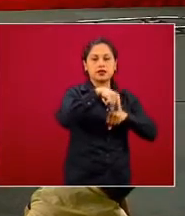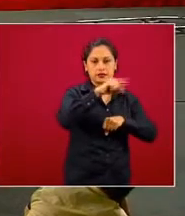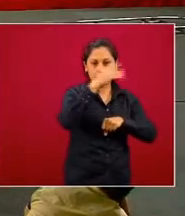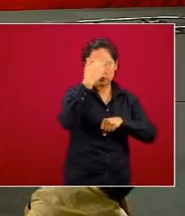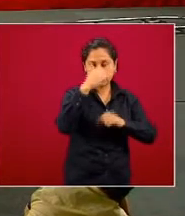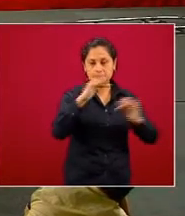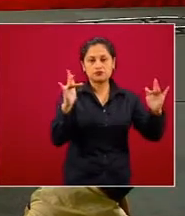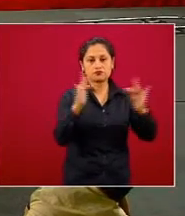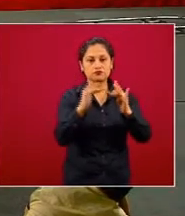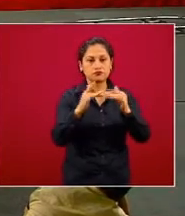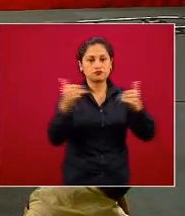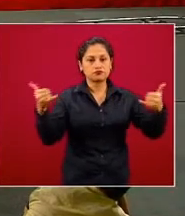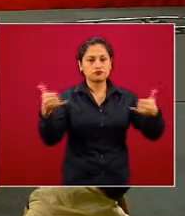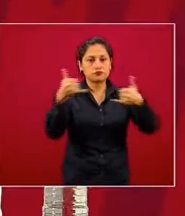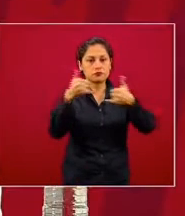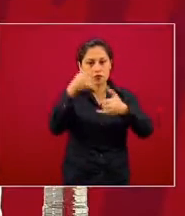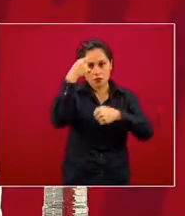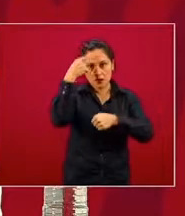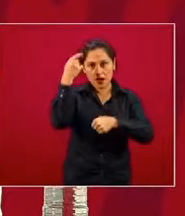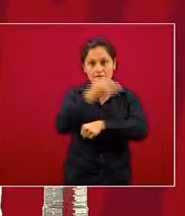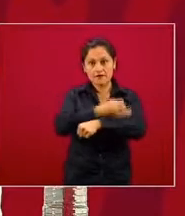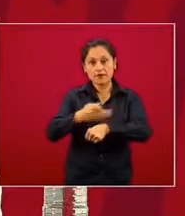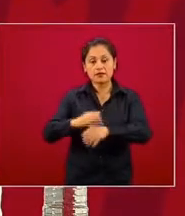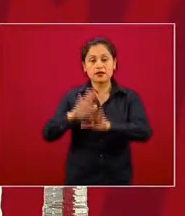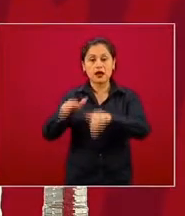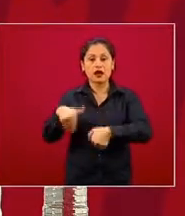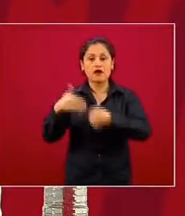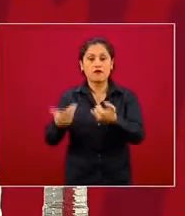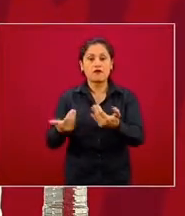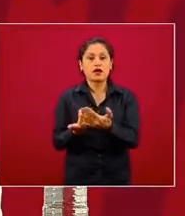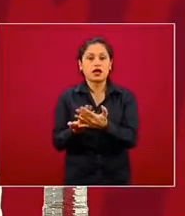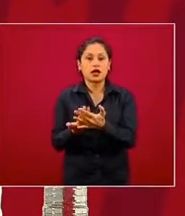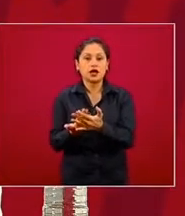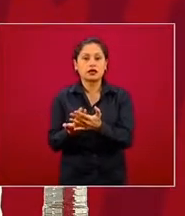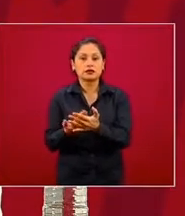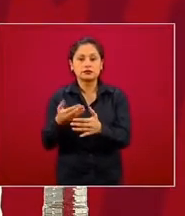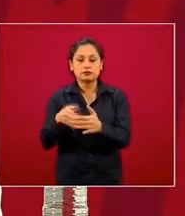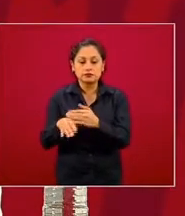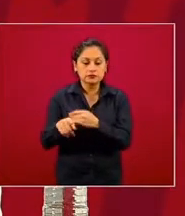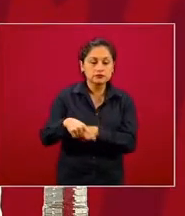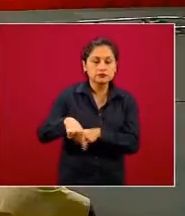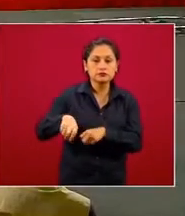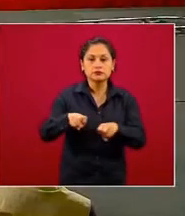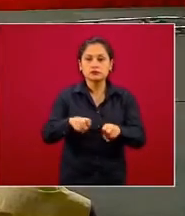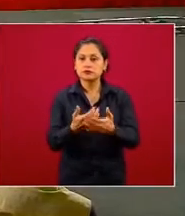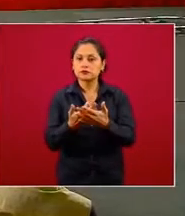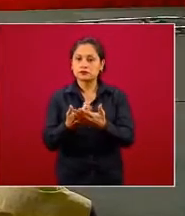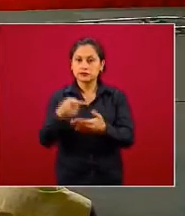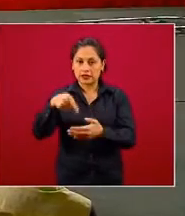dinámica can para support poder atender a los our patients who familiares que have tienen family personas en outside hospitales waiting de la for them. ciudad.